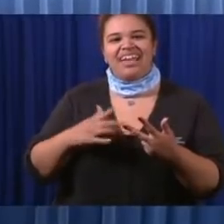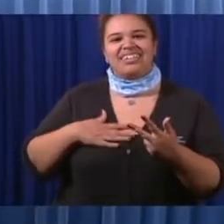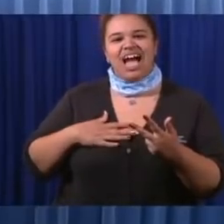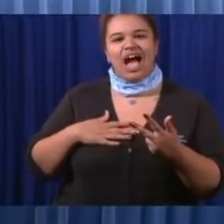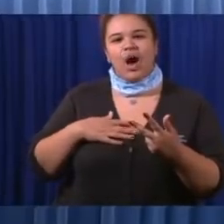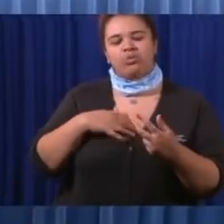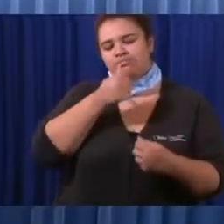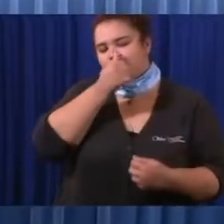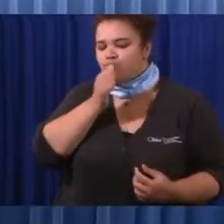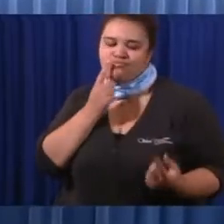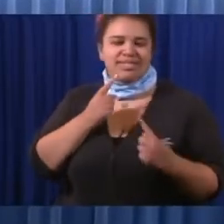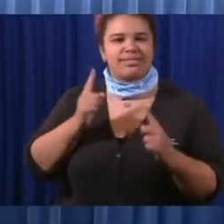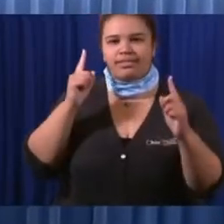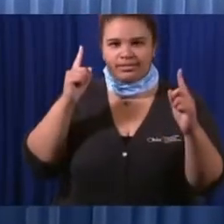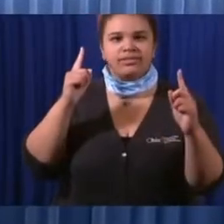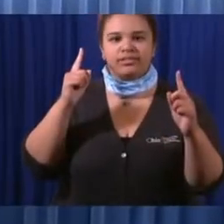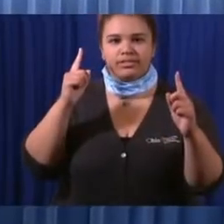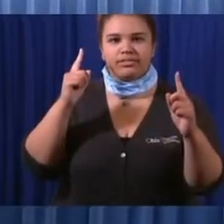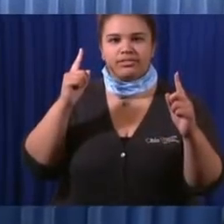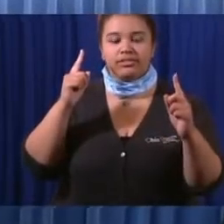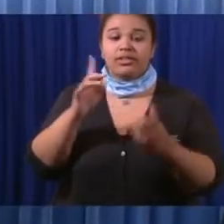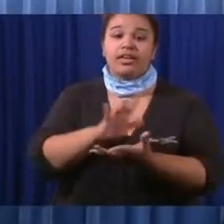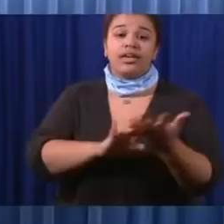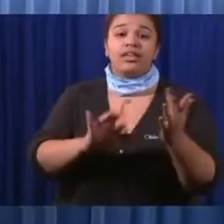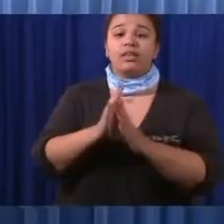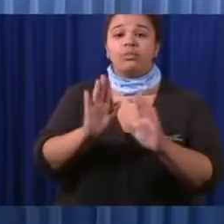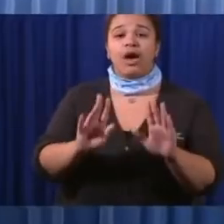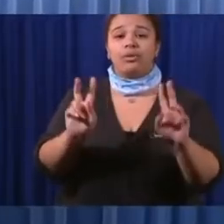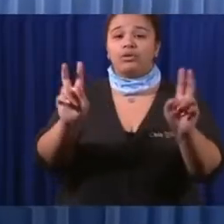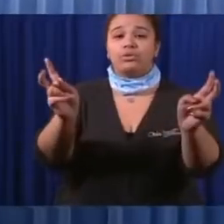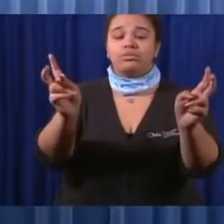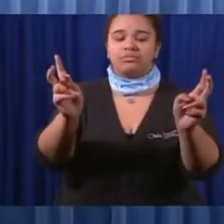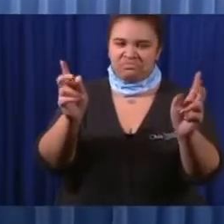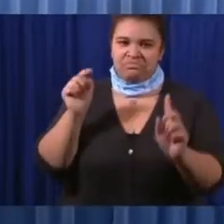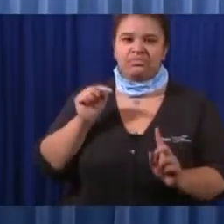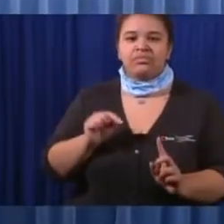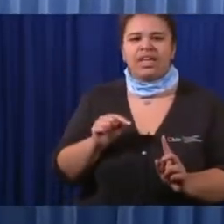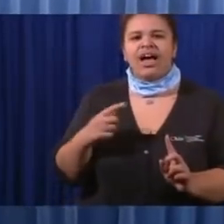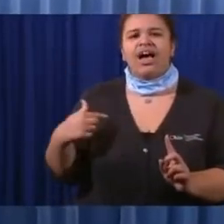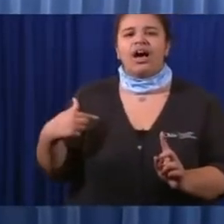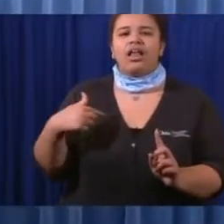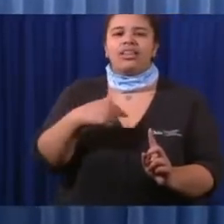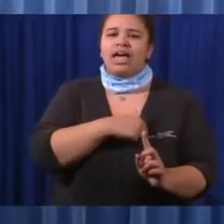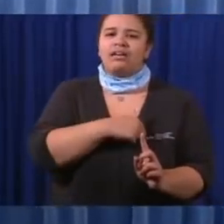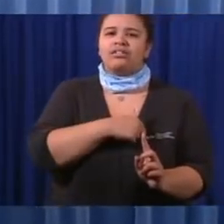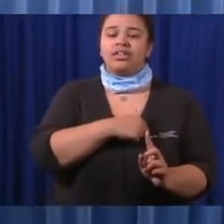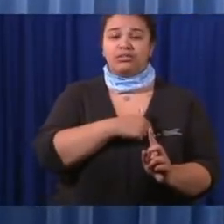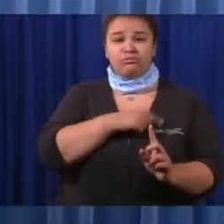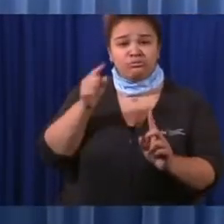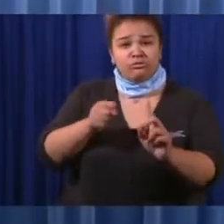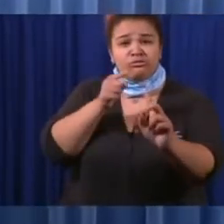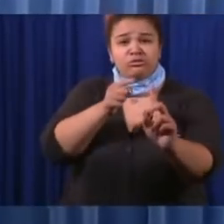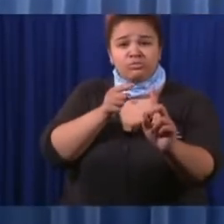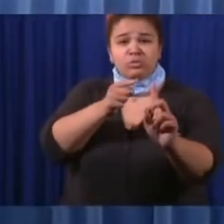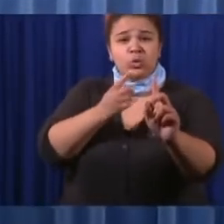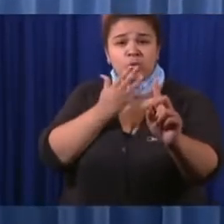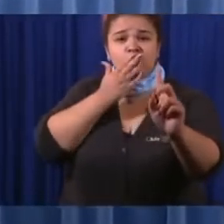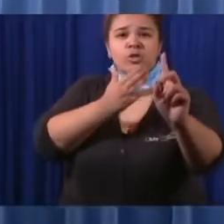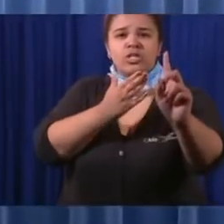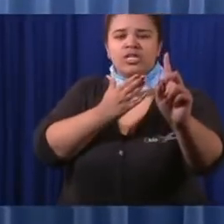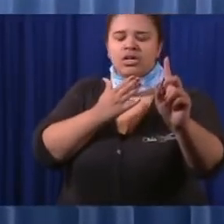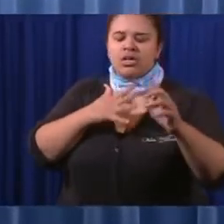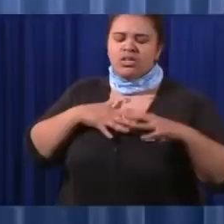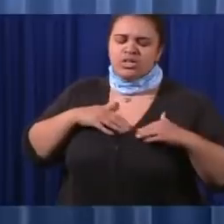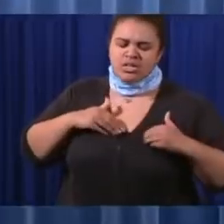The Bible tells us, and I quote, "Let us not grow weary of doing good, for in due season, we will